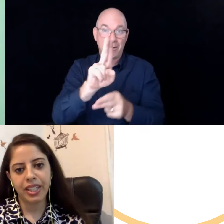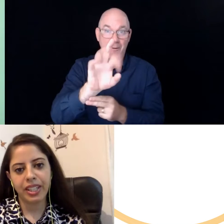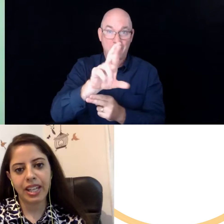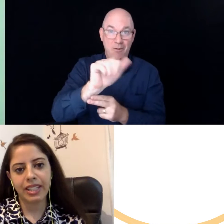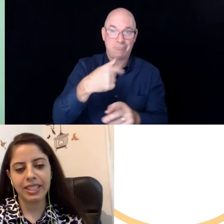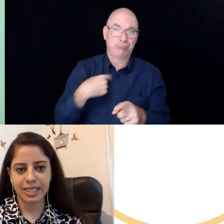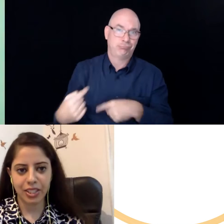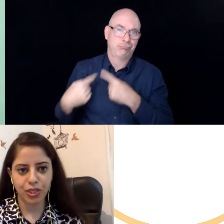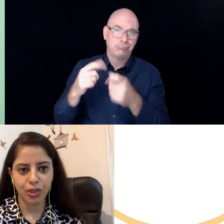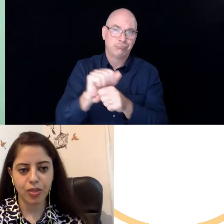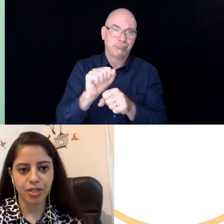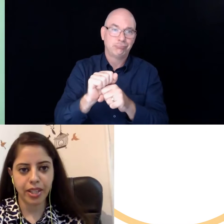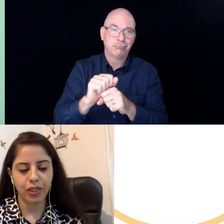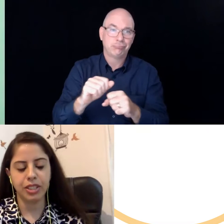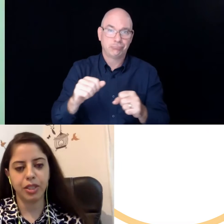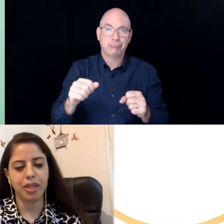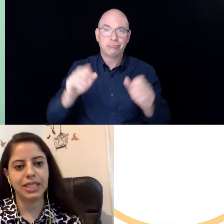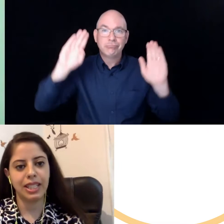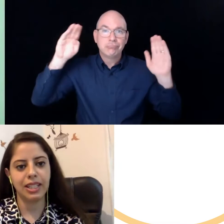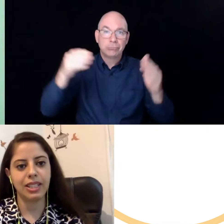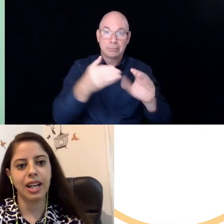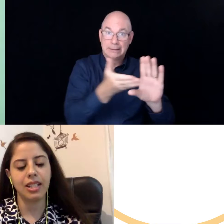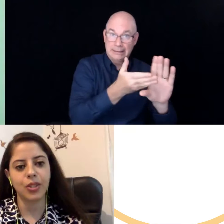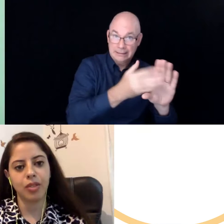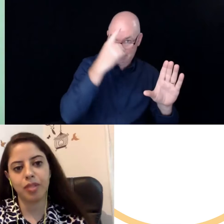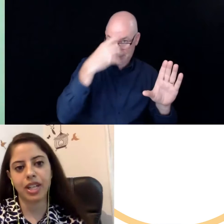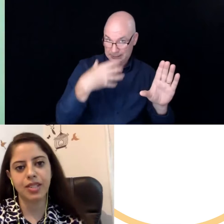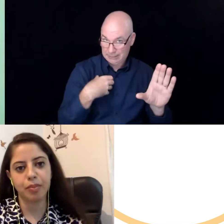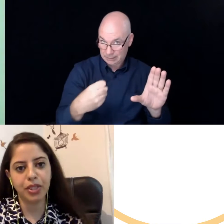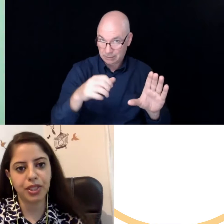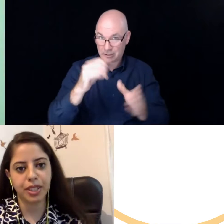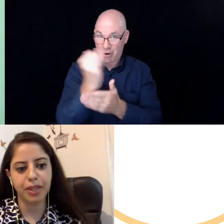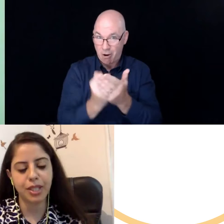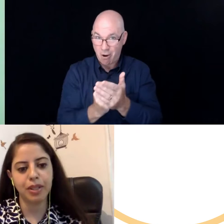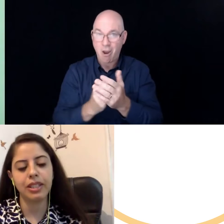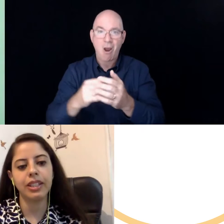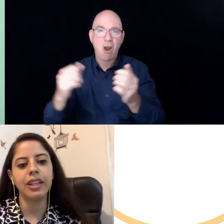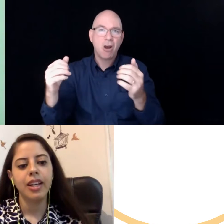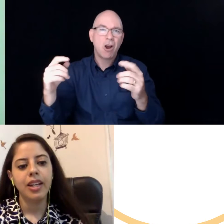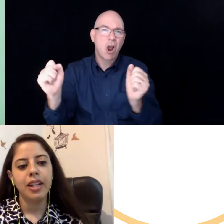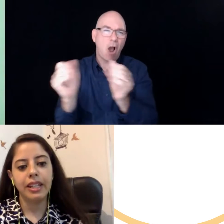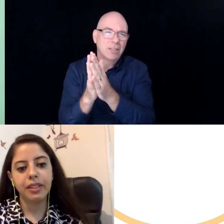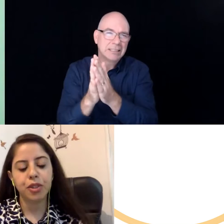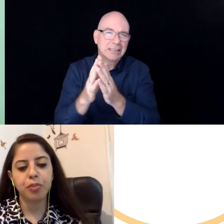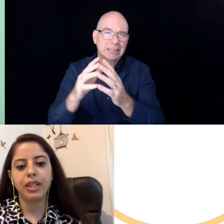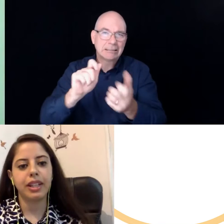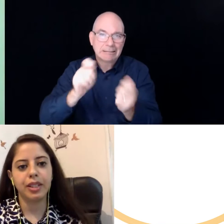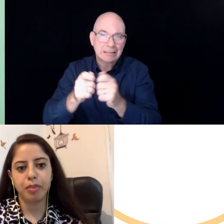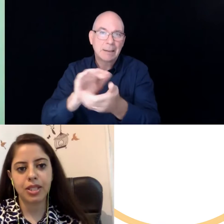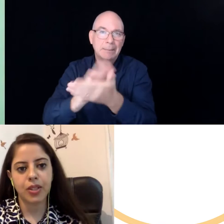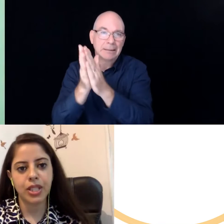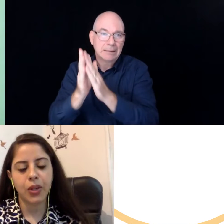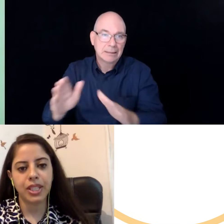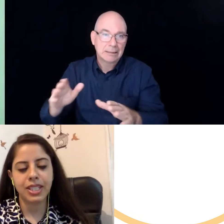been working at the intersection of psychology, mental health, arts, conflict transformation, and peace building in Kashmir and